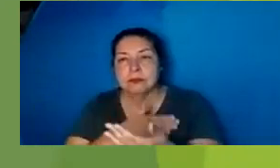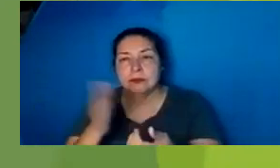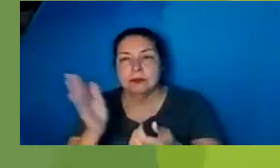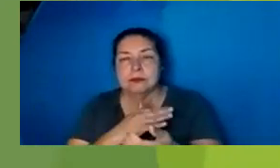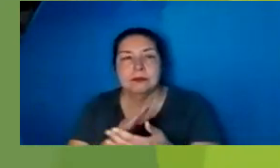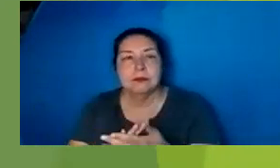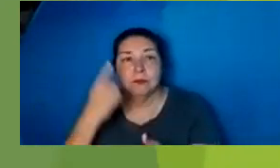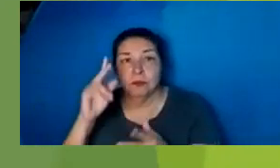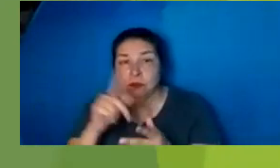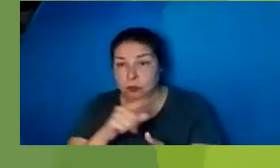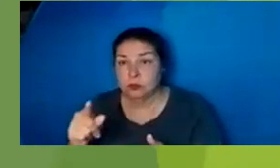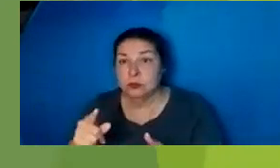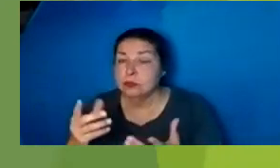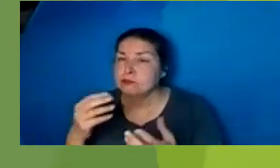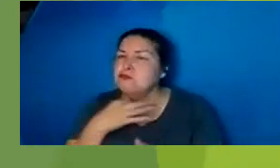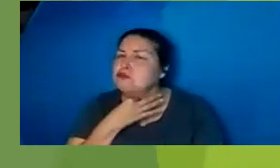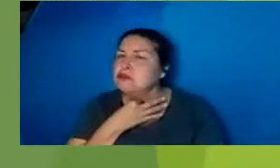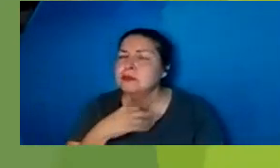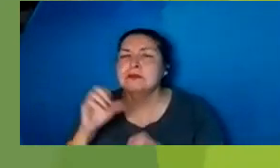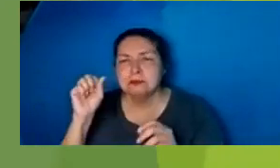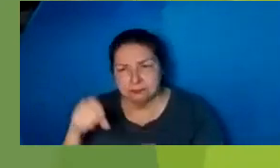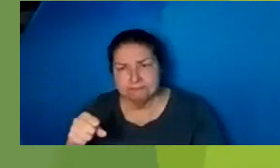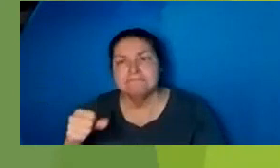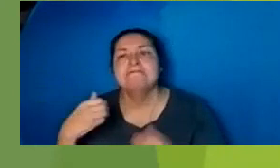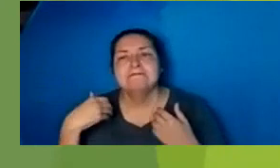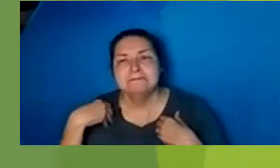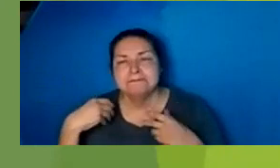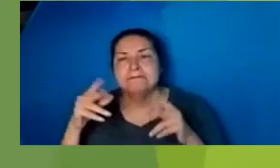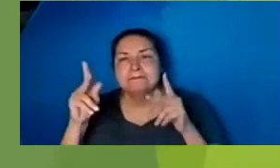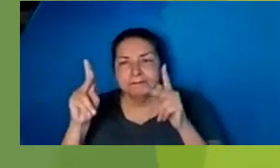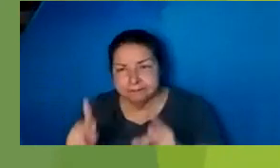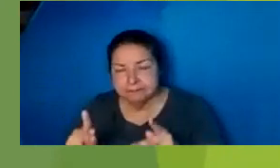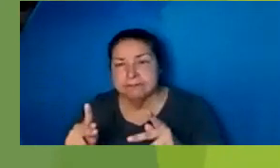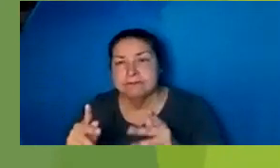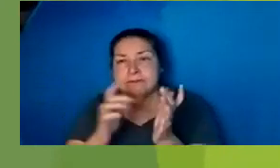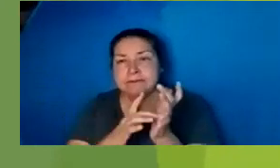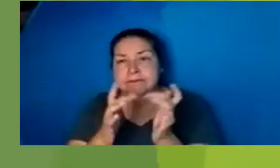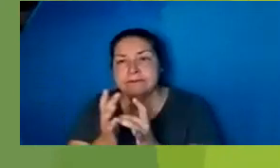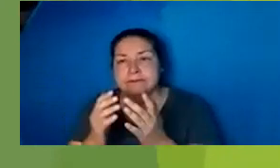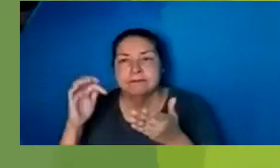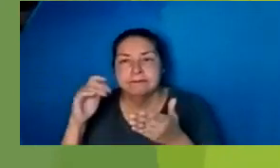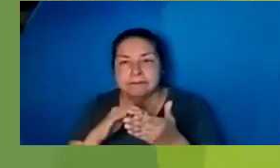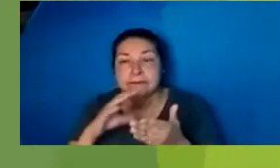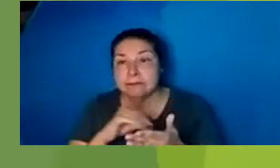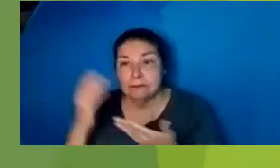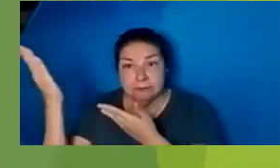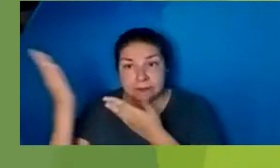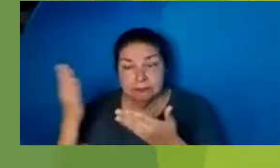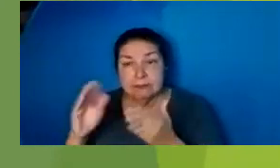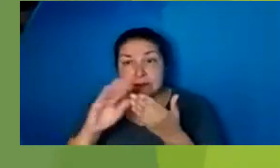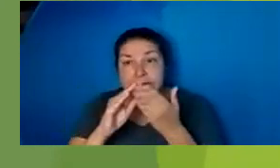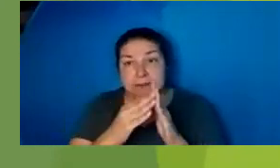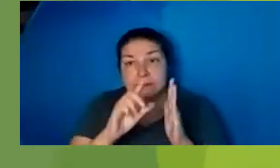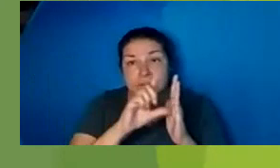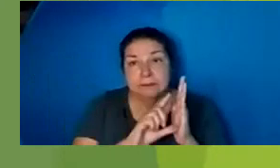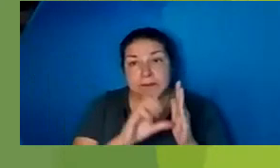For those of you who are wondering, yes, we do have in-person Bible studies and services. At Peace Lutheran